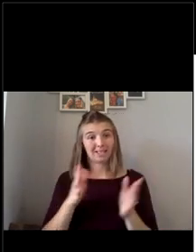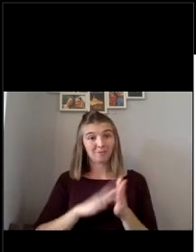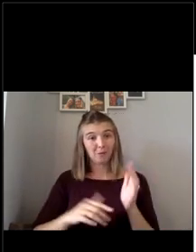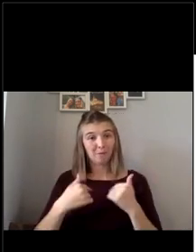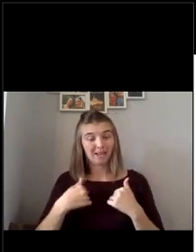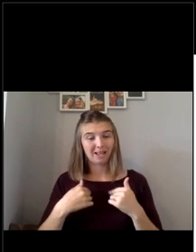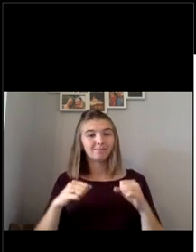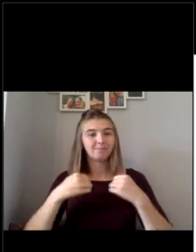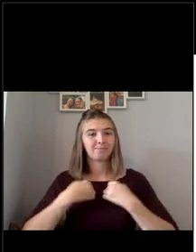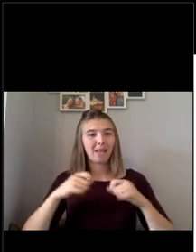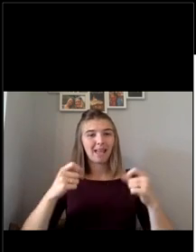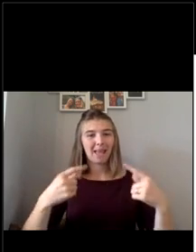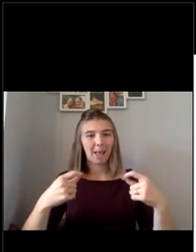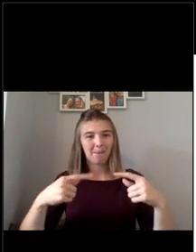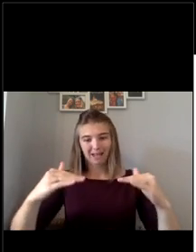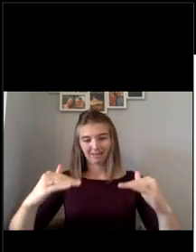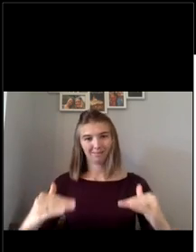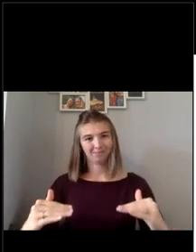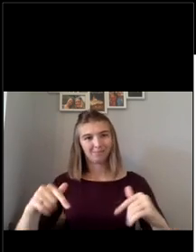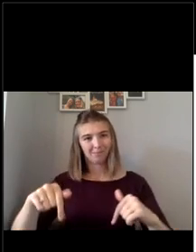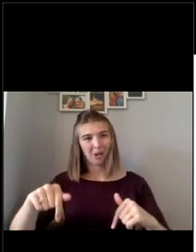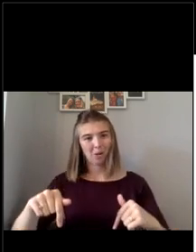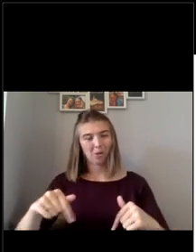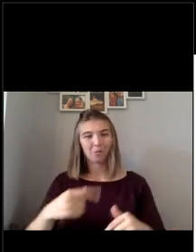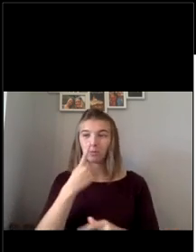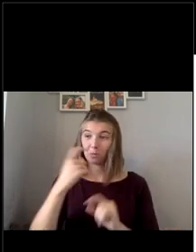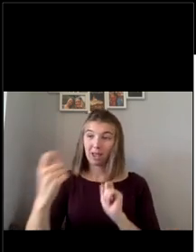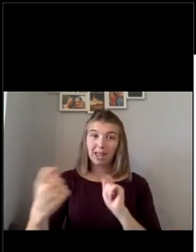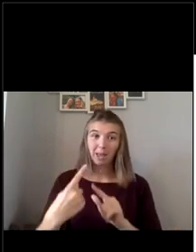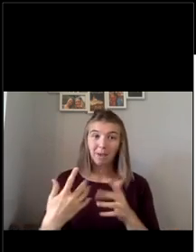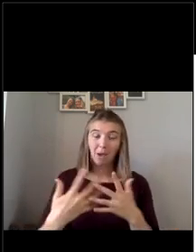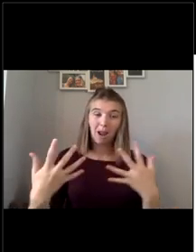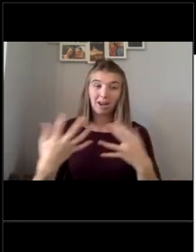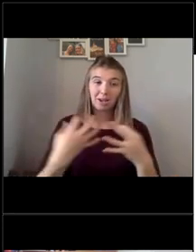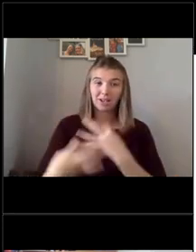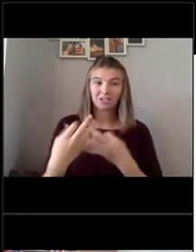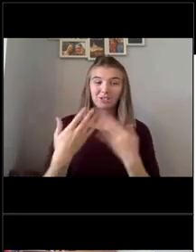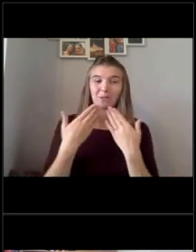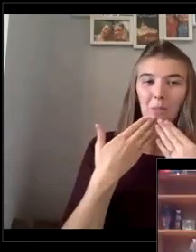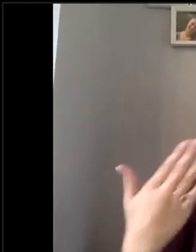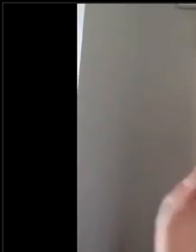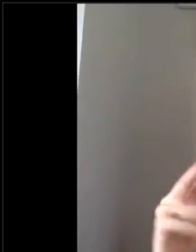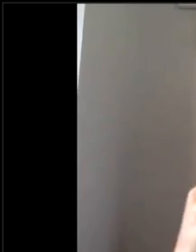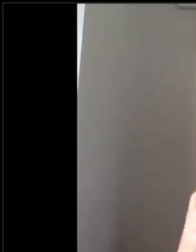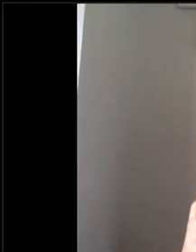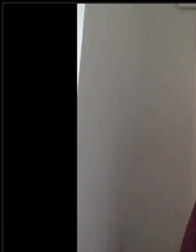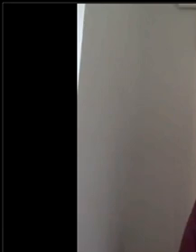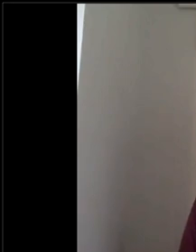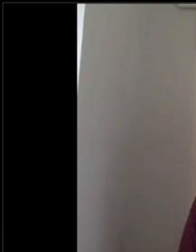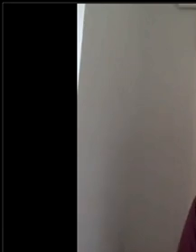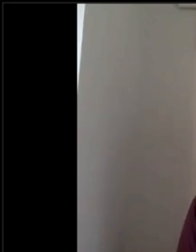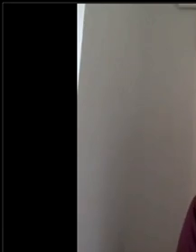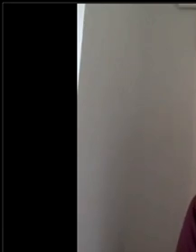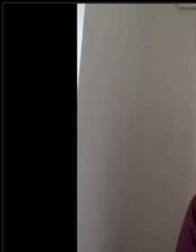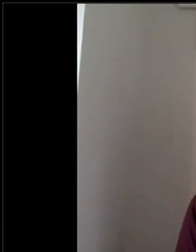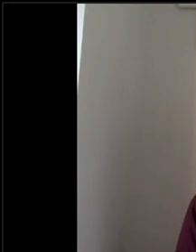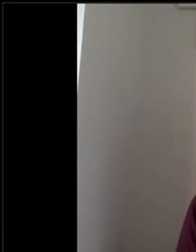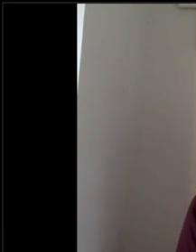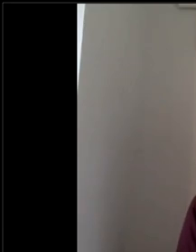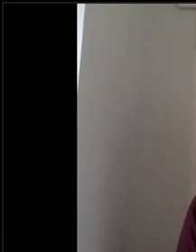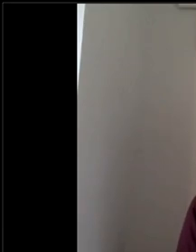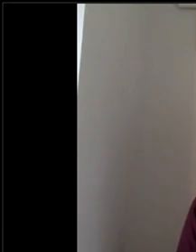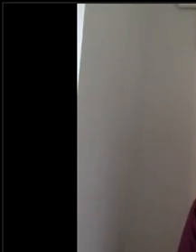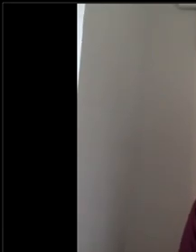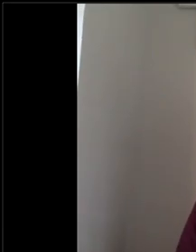email address here. And with that, thank you everyone for your attention. Ita, thank